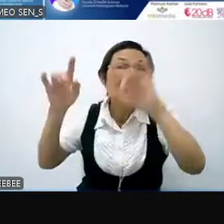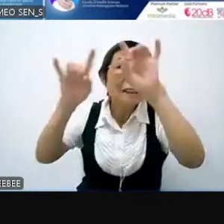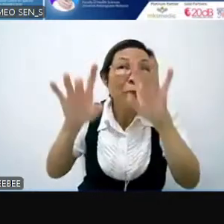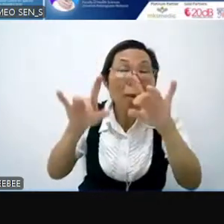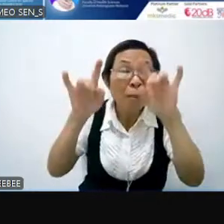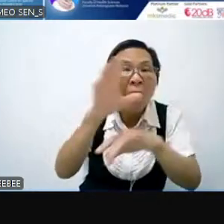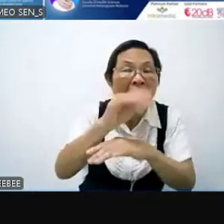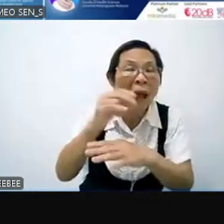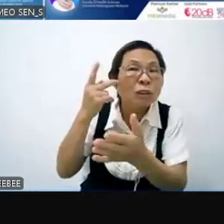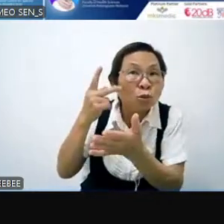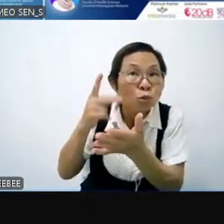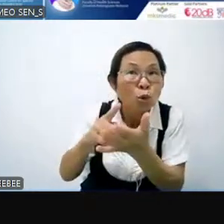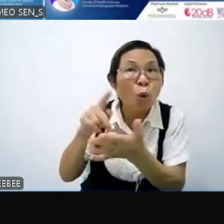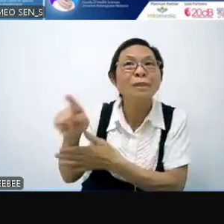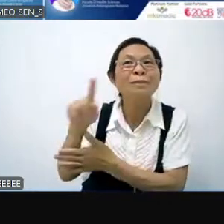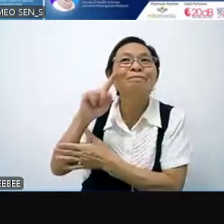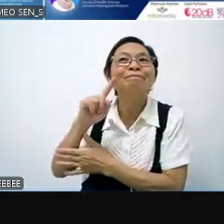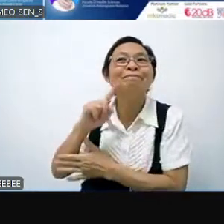identification.